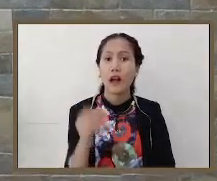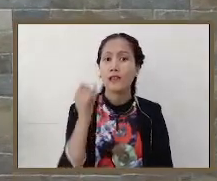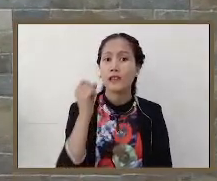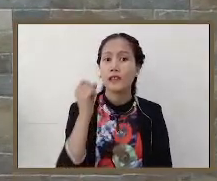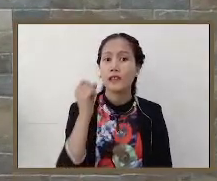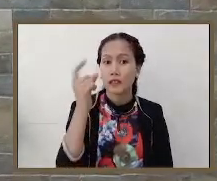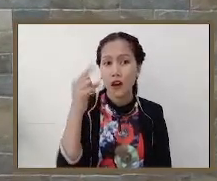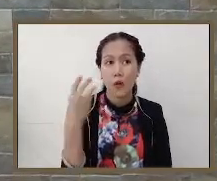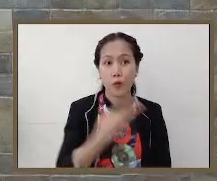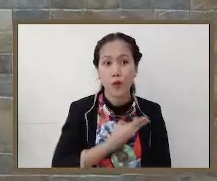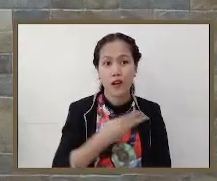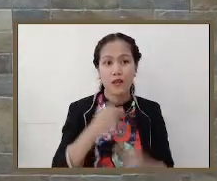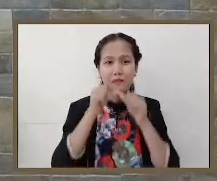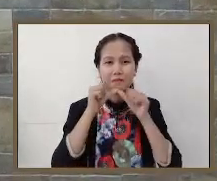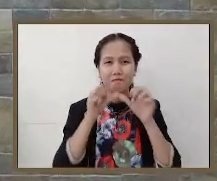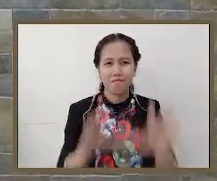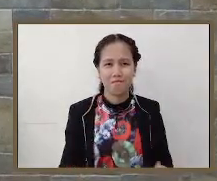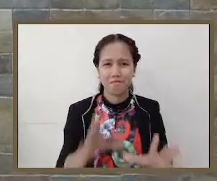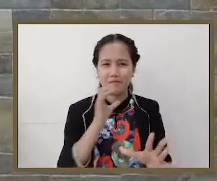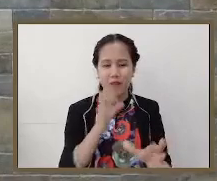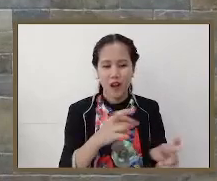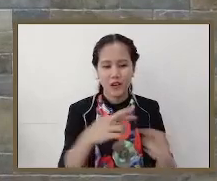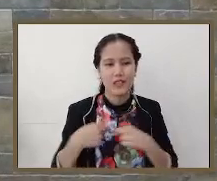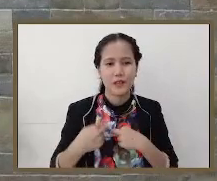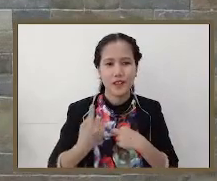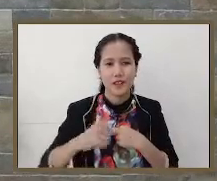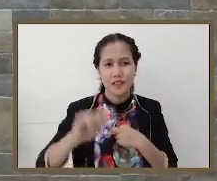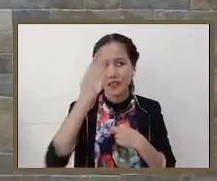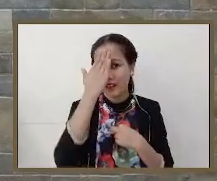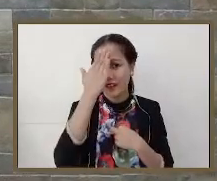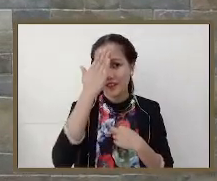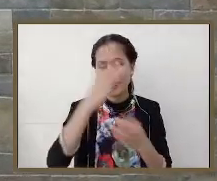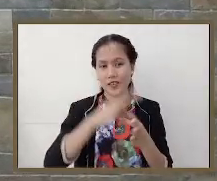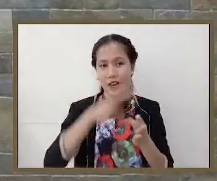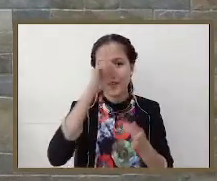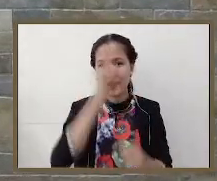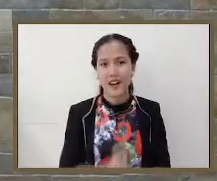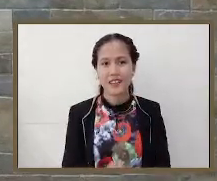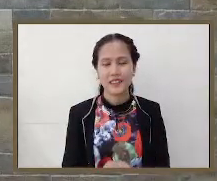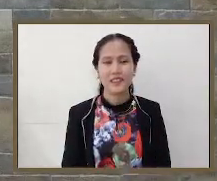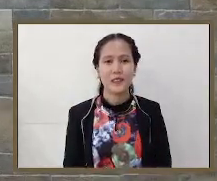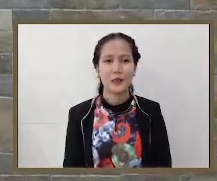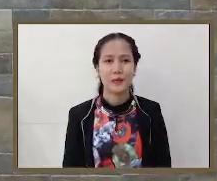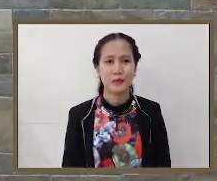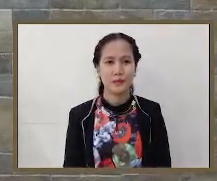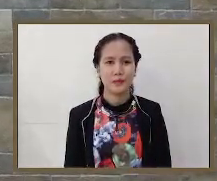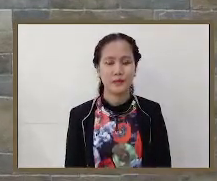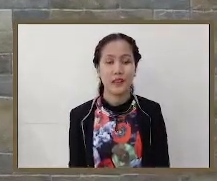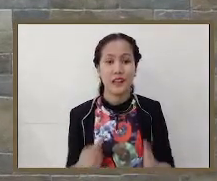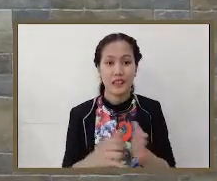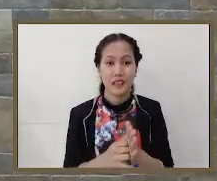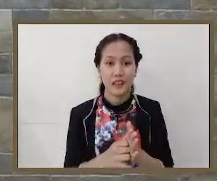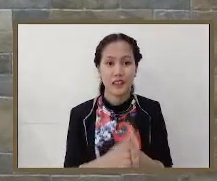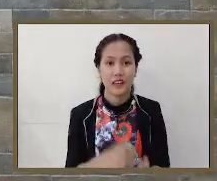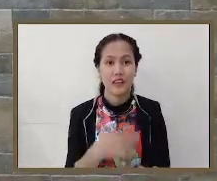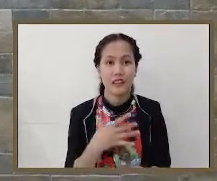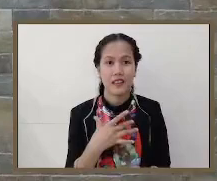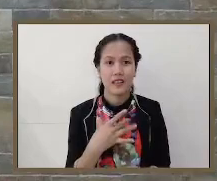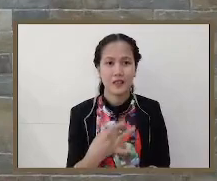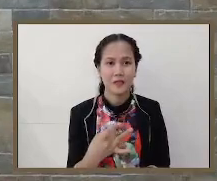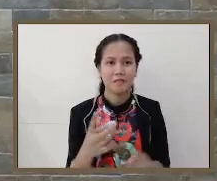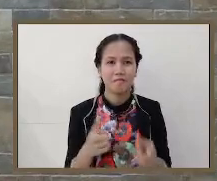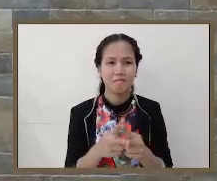Being blessed by receiving the knowledge of God, ay napaka-ano po ito eh. Napaka-kumbaga, this is